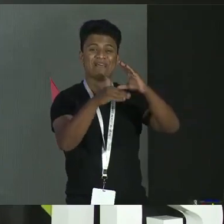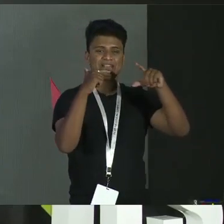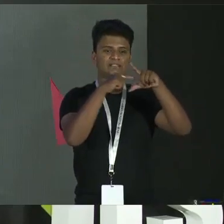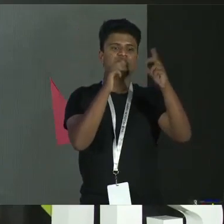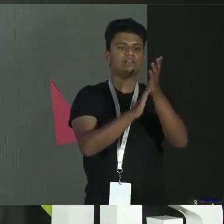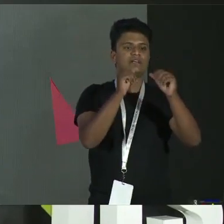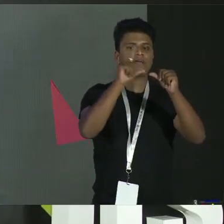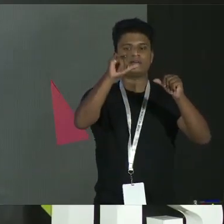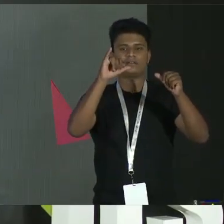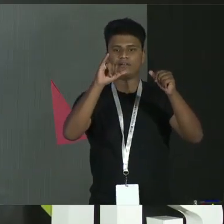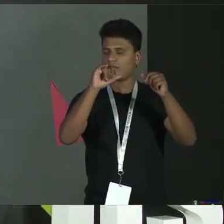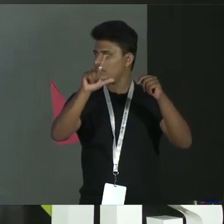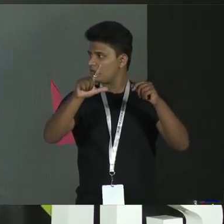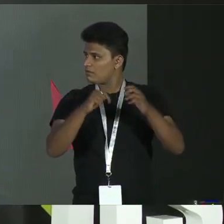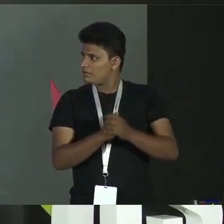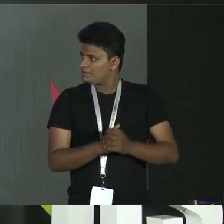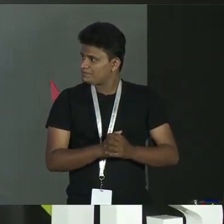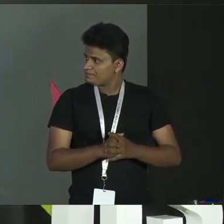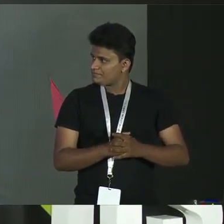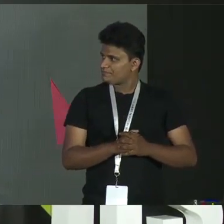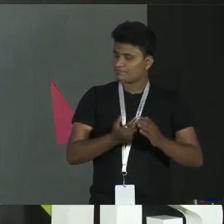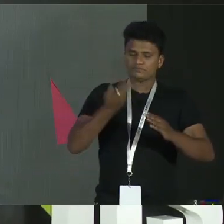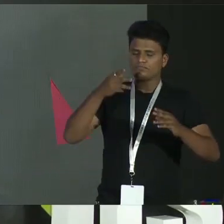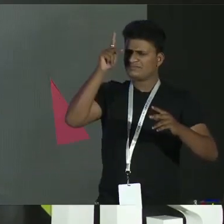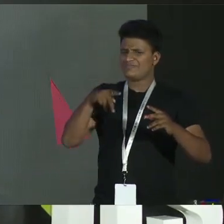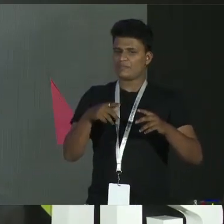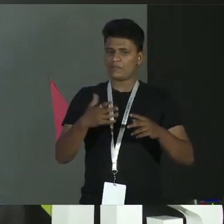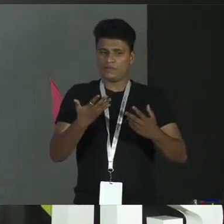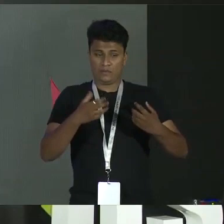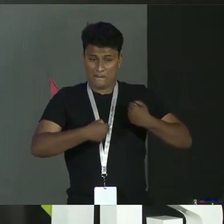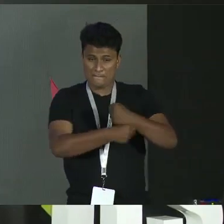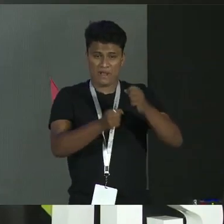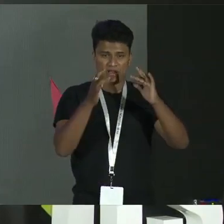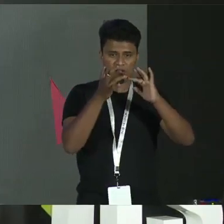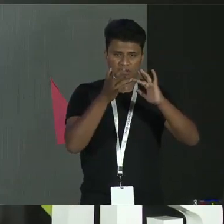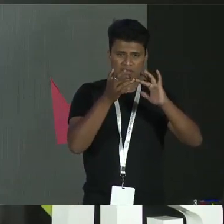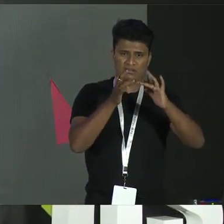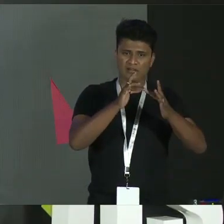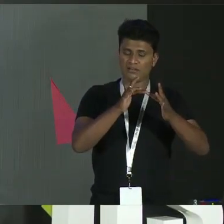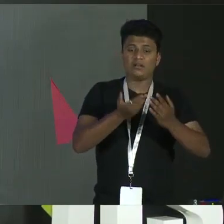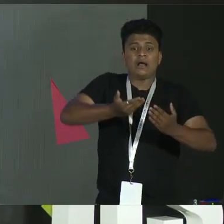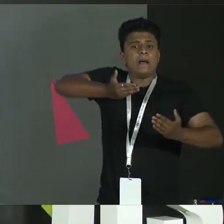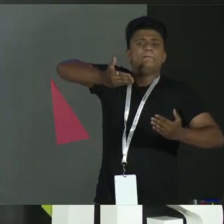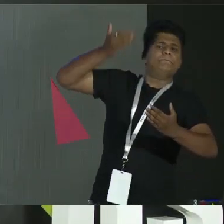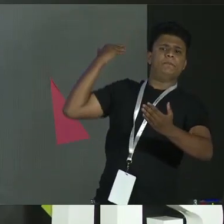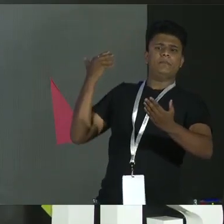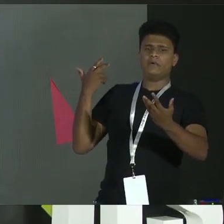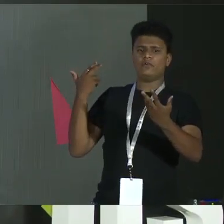Vinton Cerf is one of the fathers of the internet. And before the internet existed as we know it